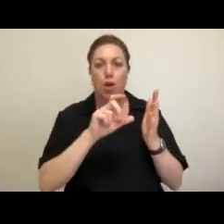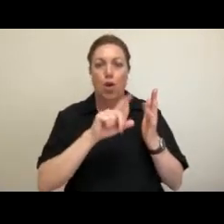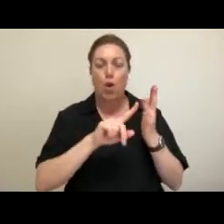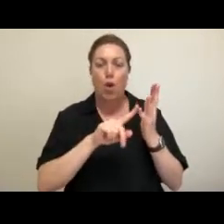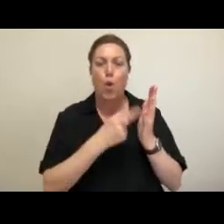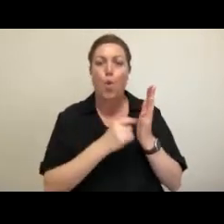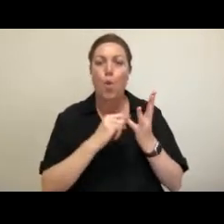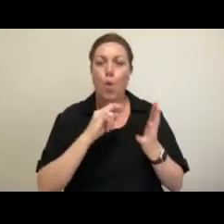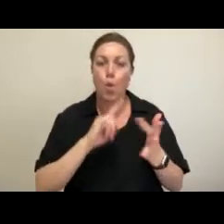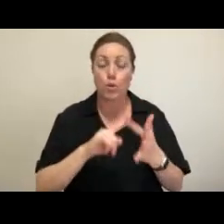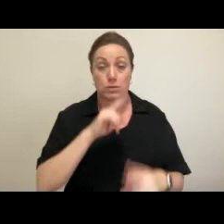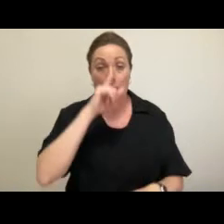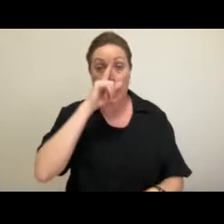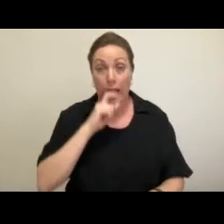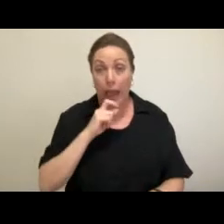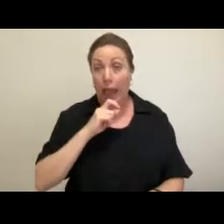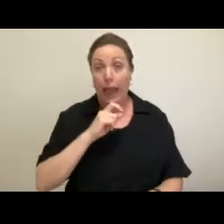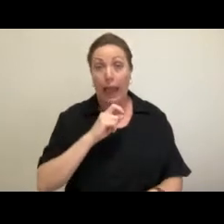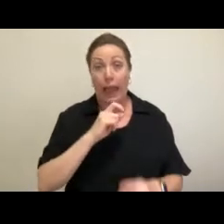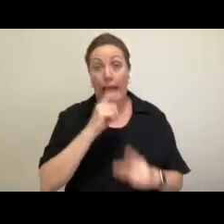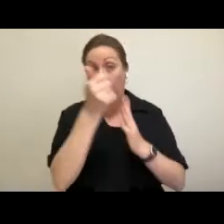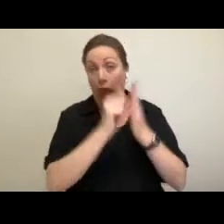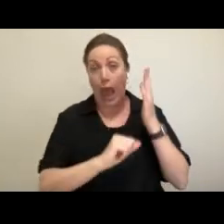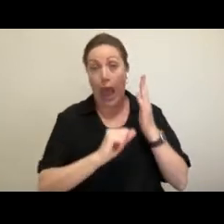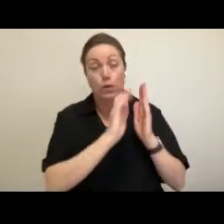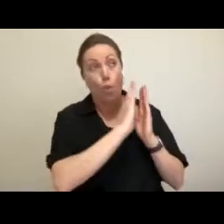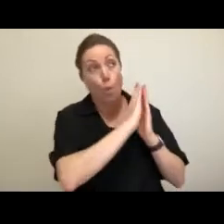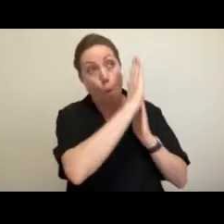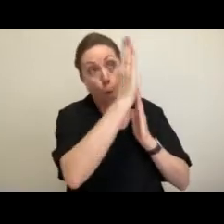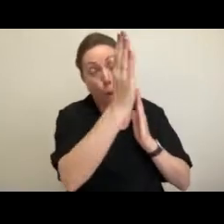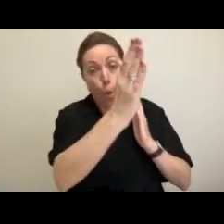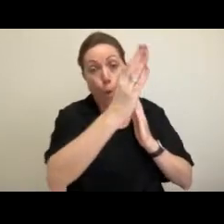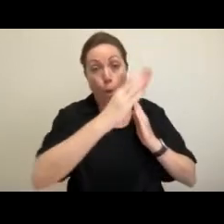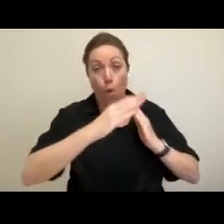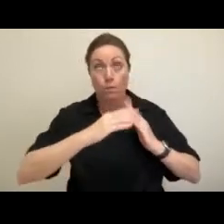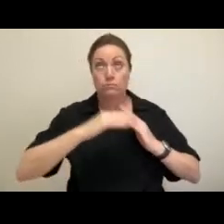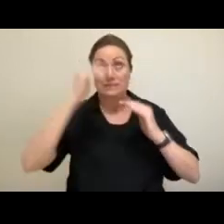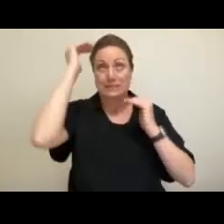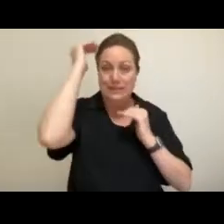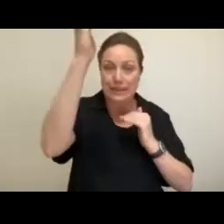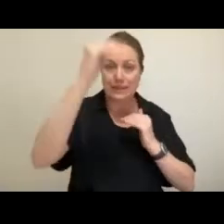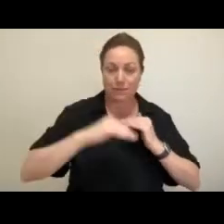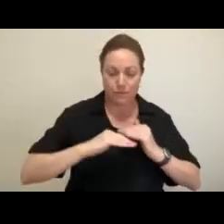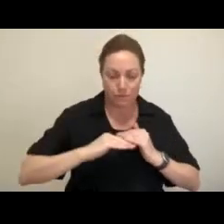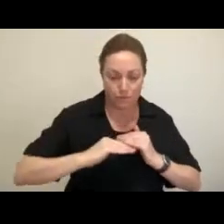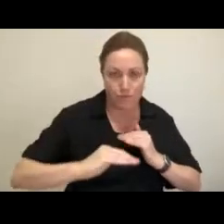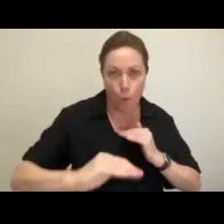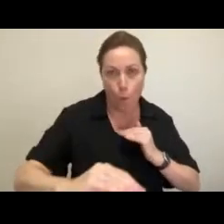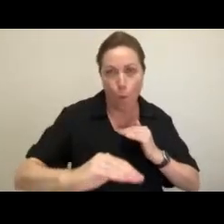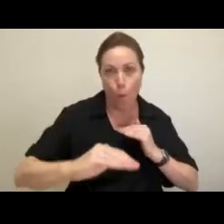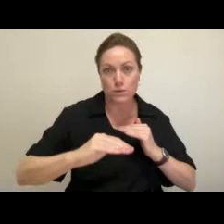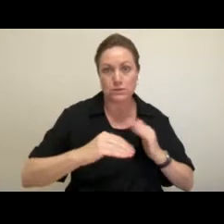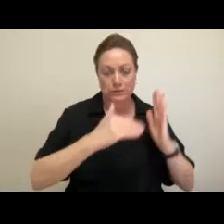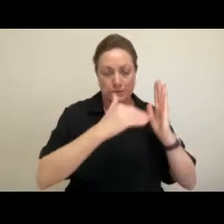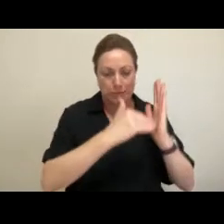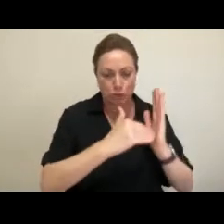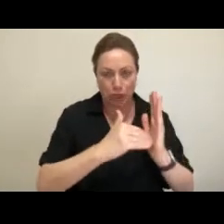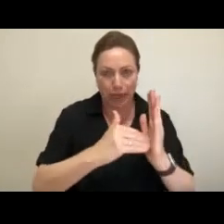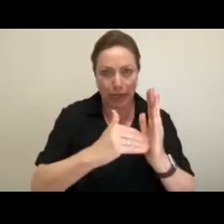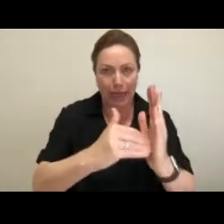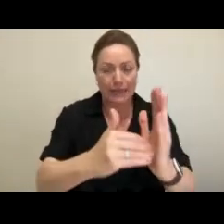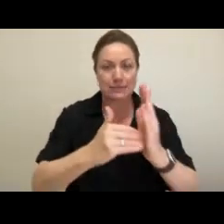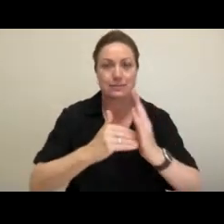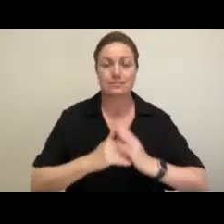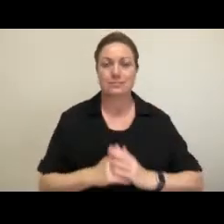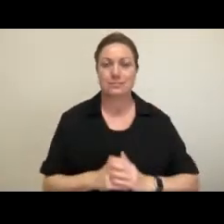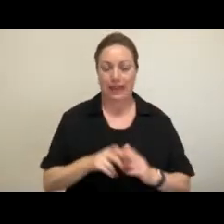floors, escalators, stairs and seating. In fact, the beautiful high ceilings and large spaces of the